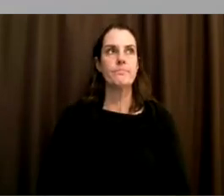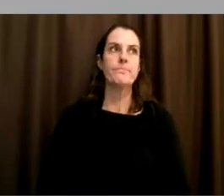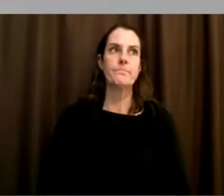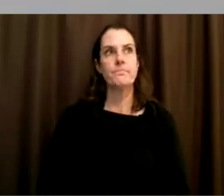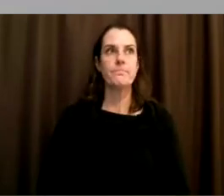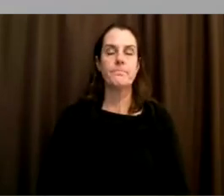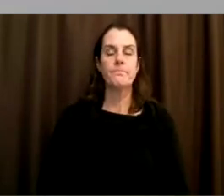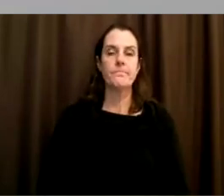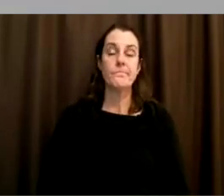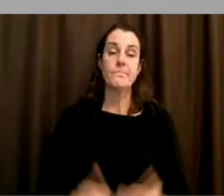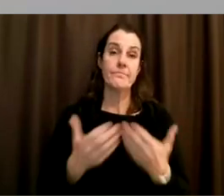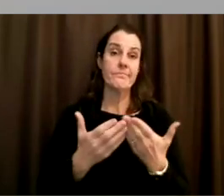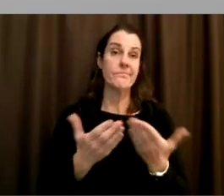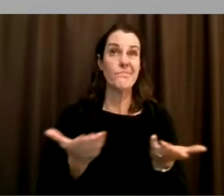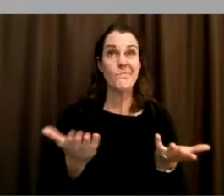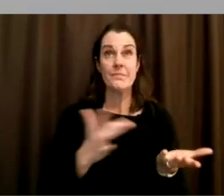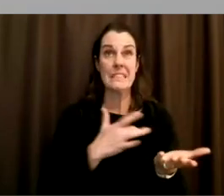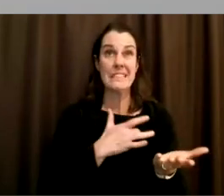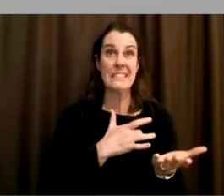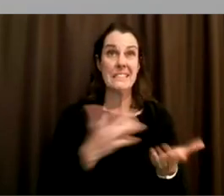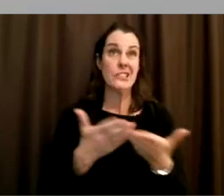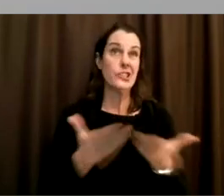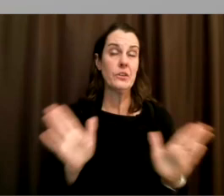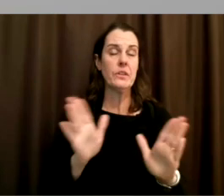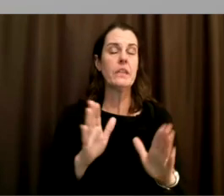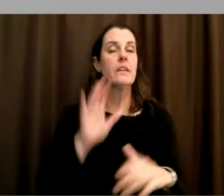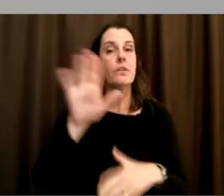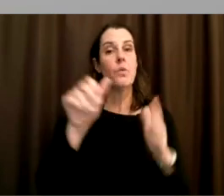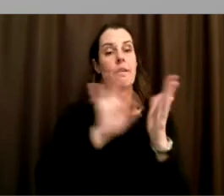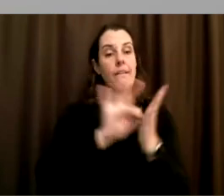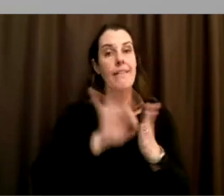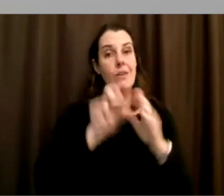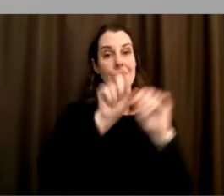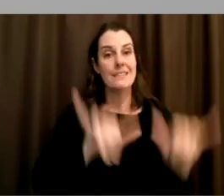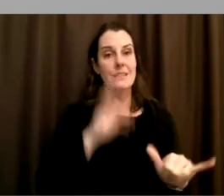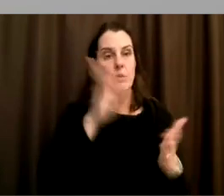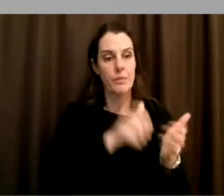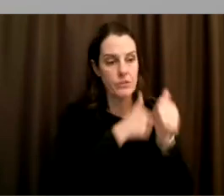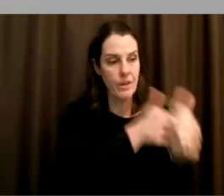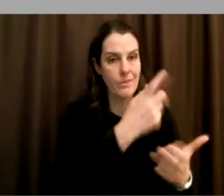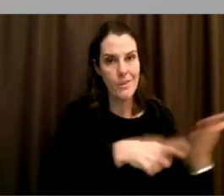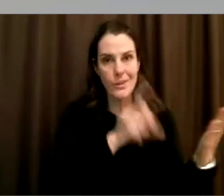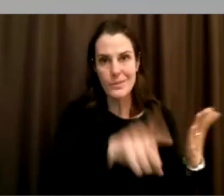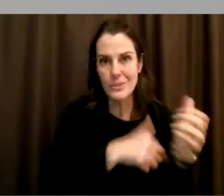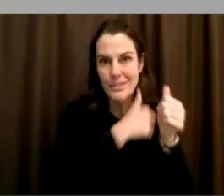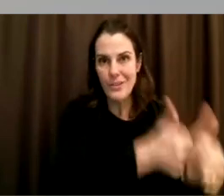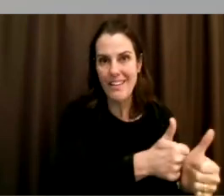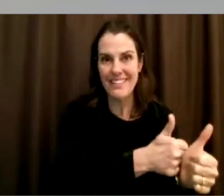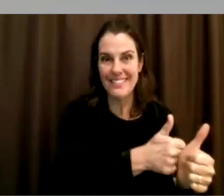be tracking within your accounting system only what you need to be tracking, right? So we don't want to